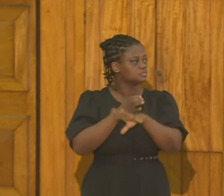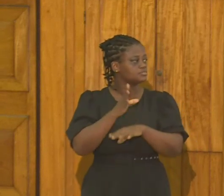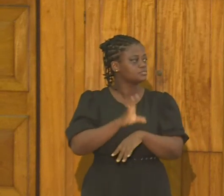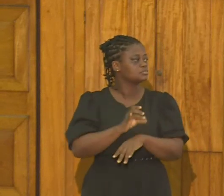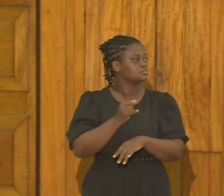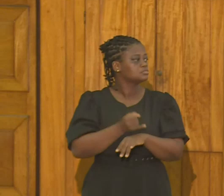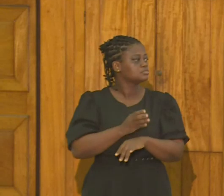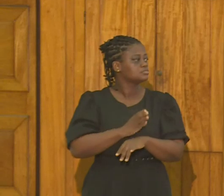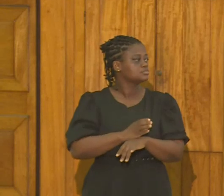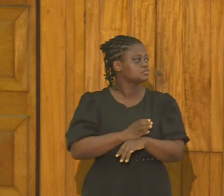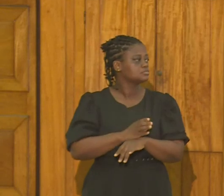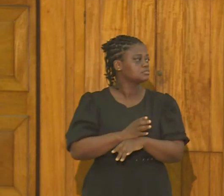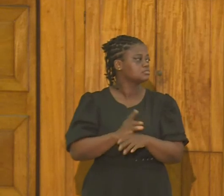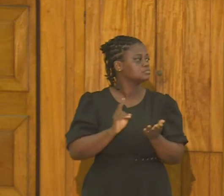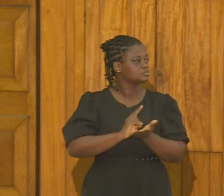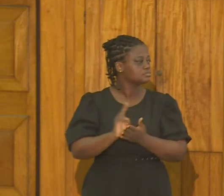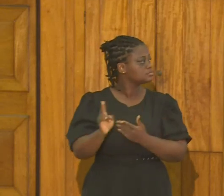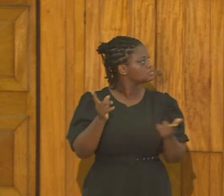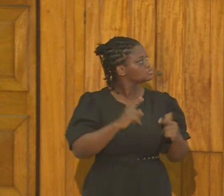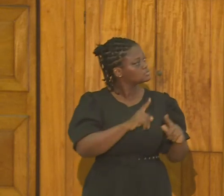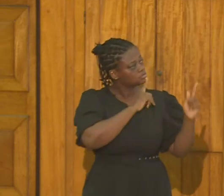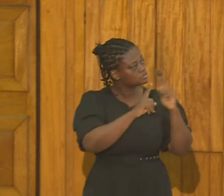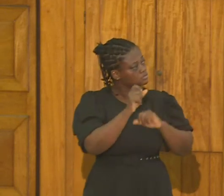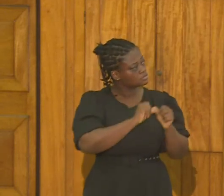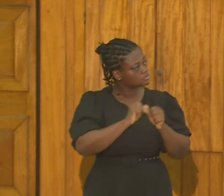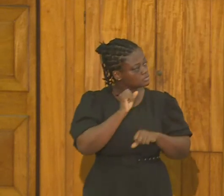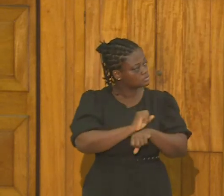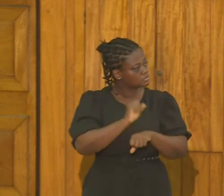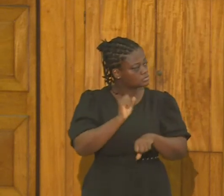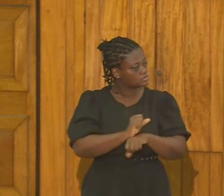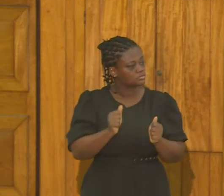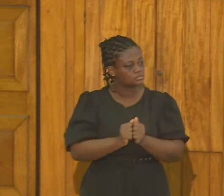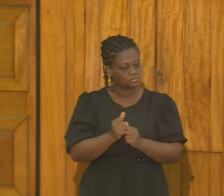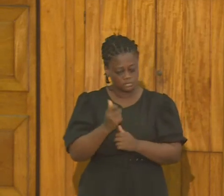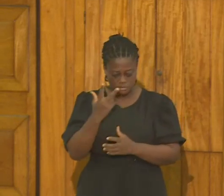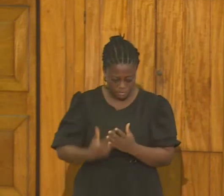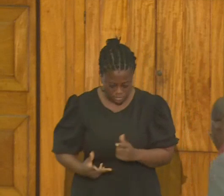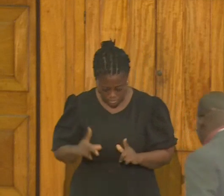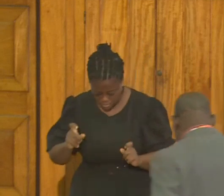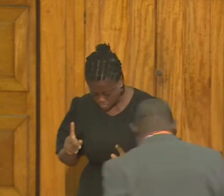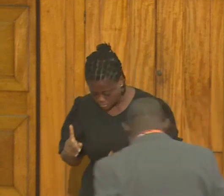Houphouët-Boigny University, and he will talk about his work with the triple test kits.